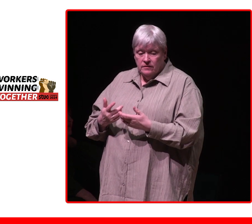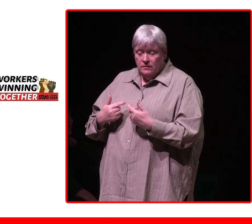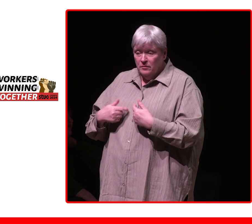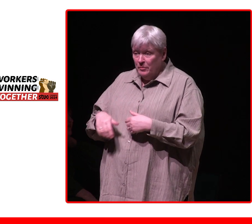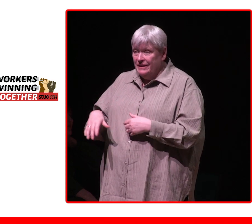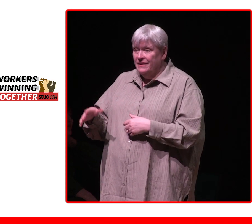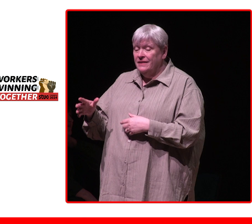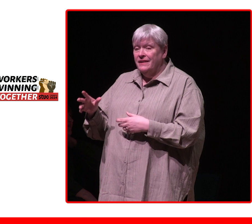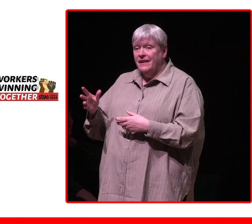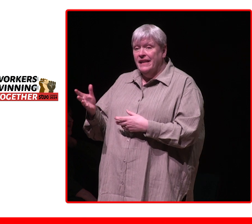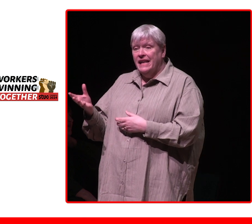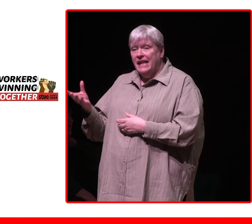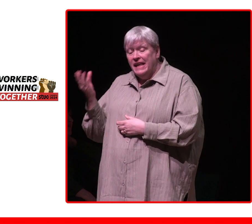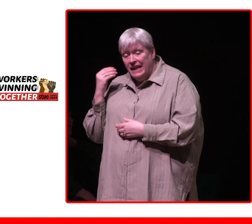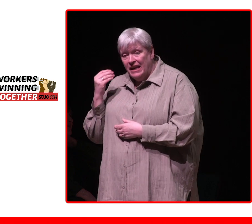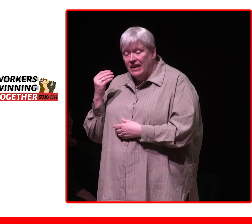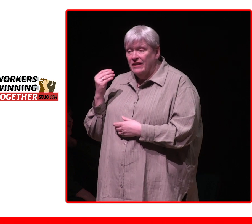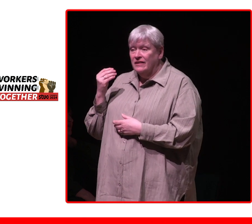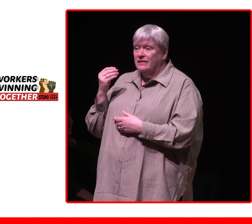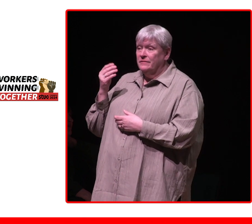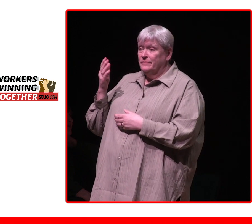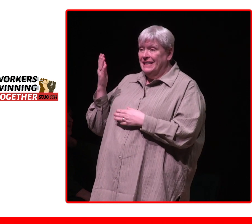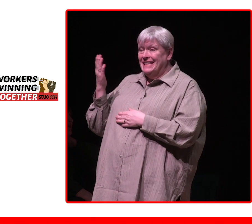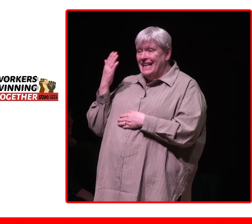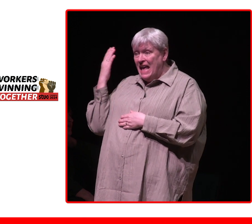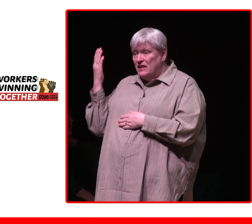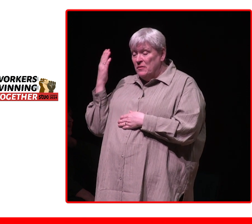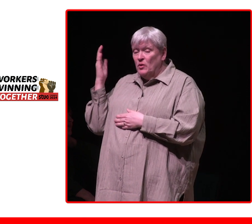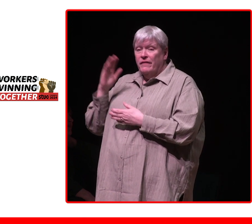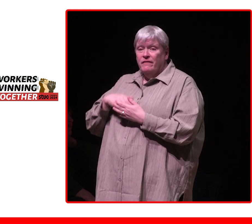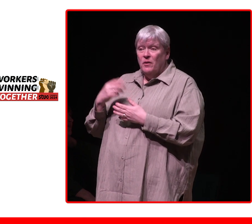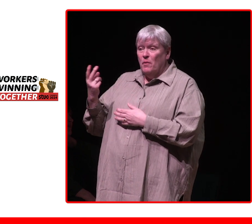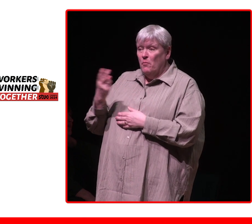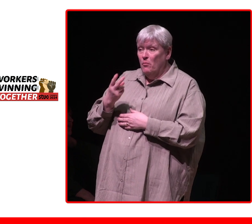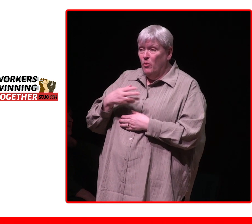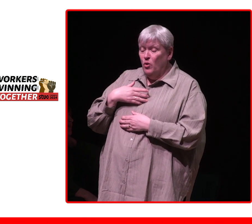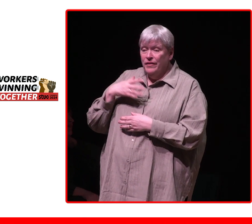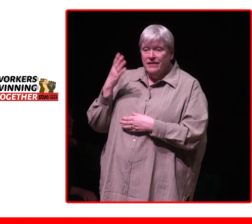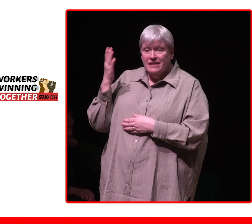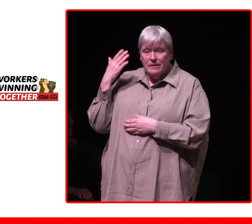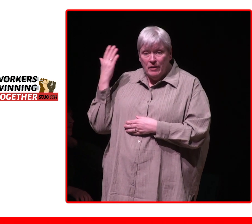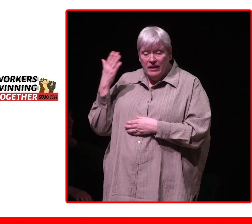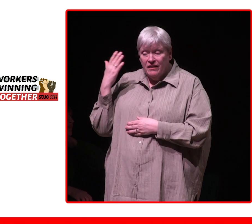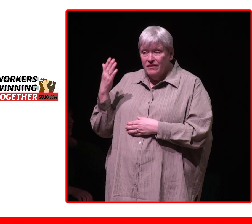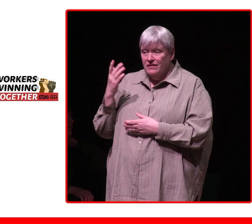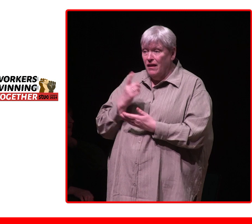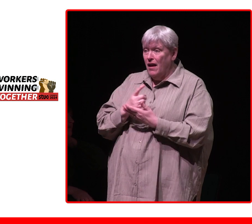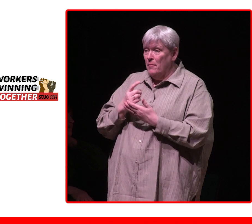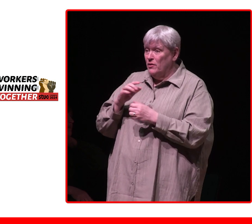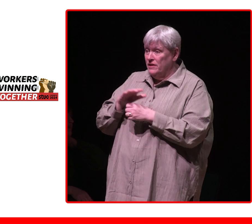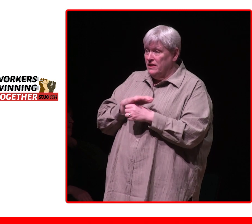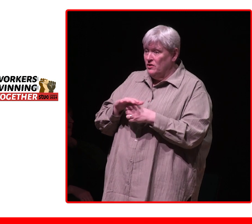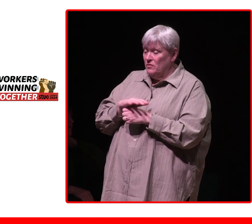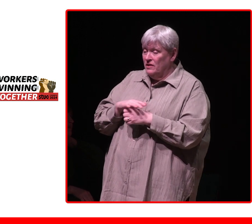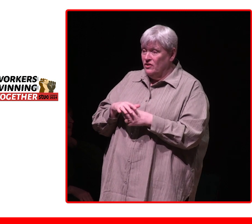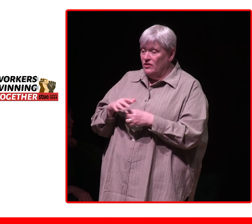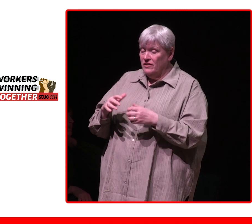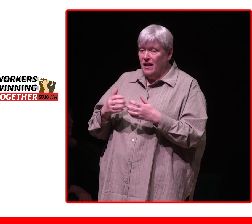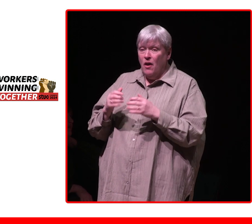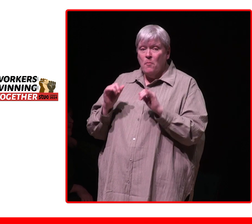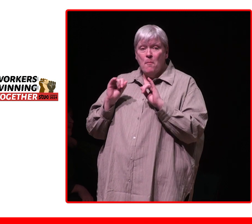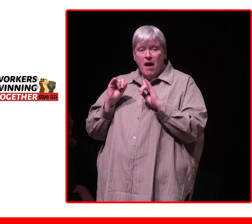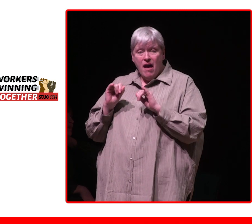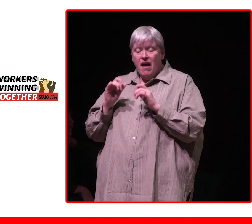heard the testimony from our speakers about the gravity of the situation. And